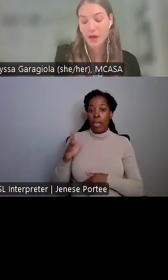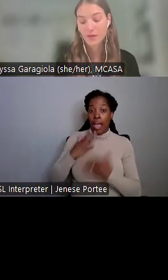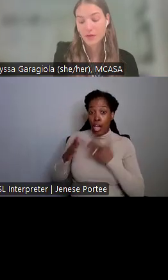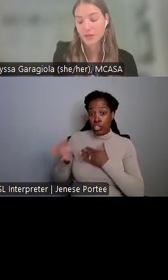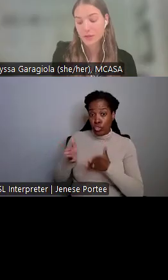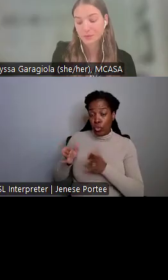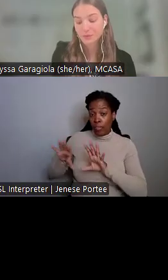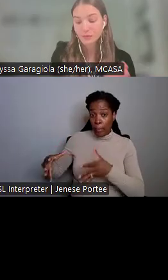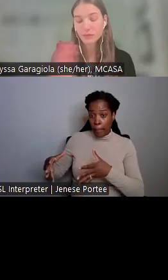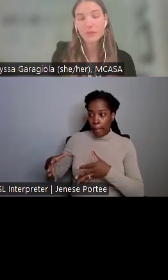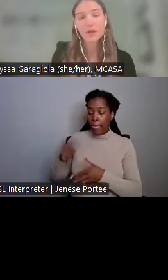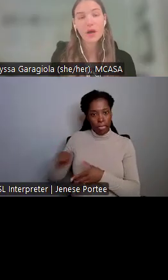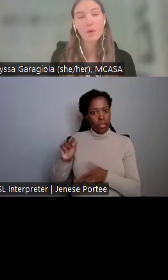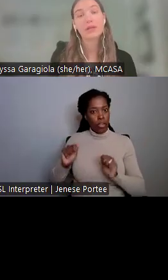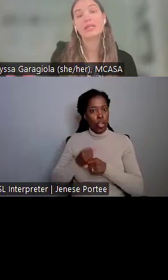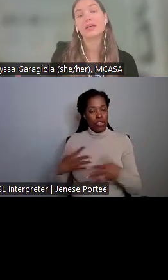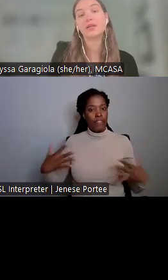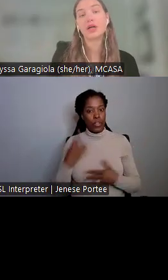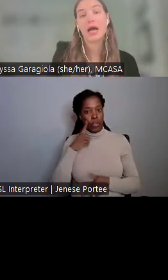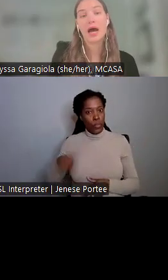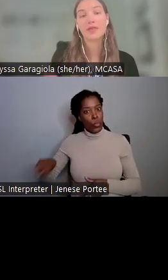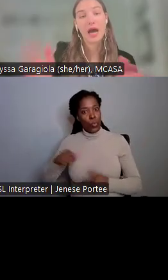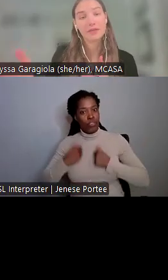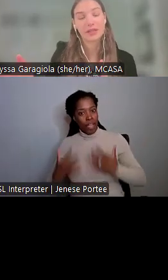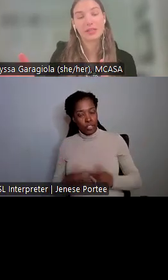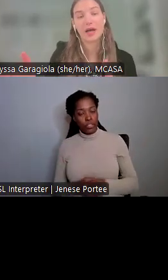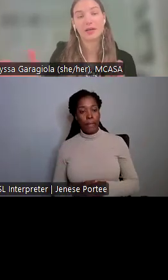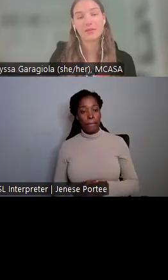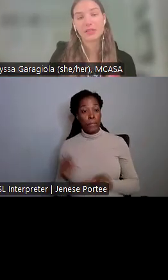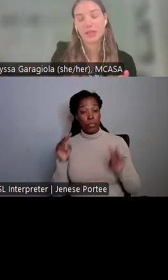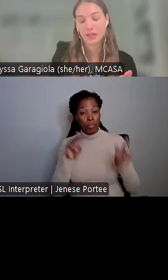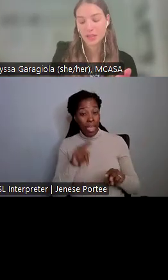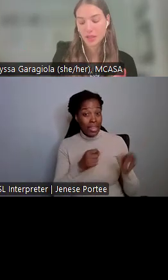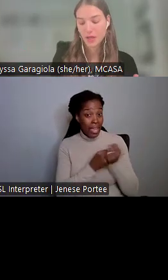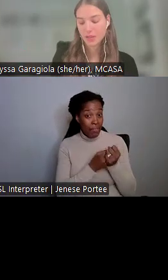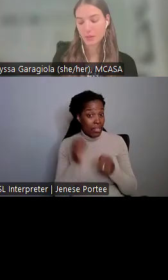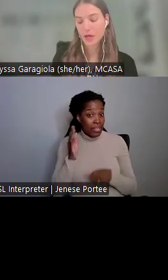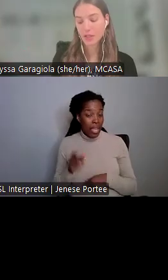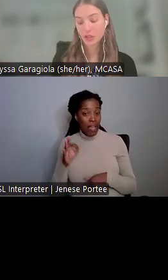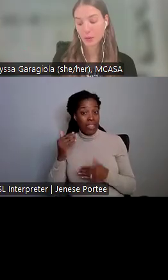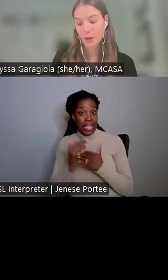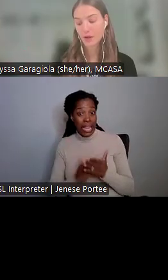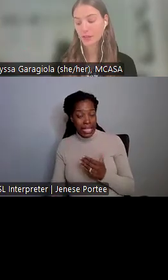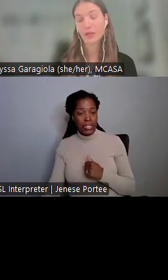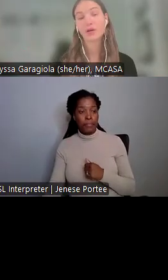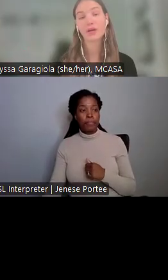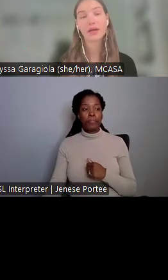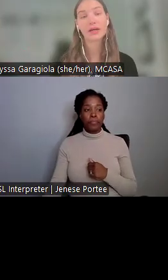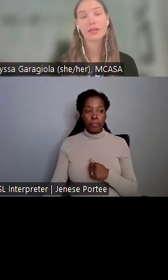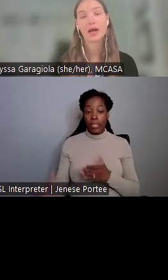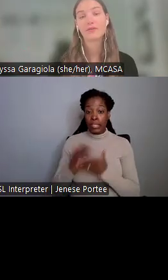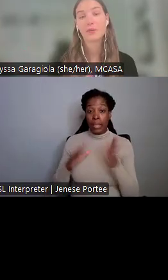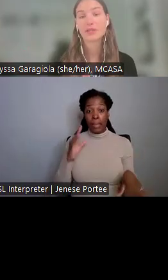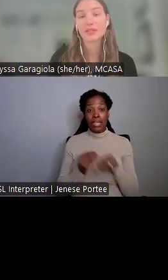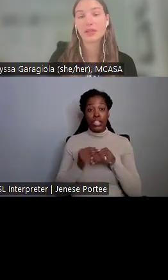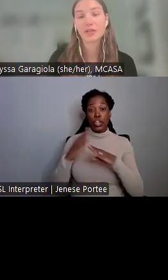underserved survivors. When taking a look at the advocate side of this list, some additional barriers may look like